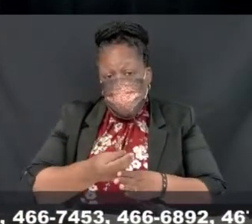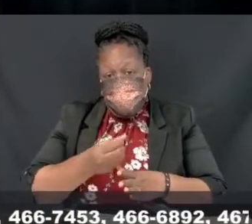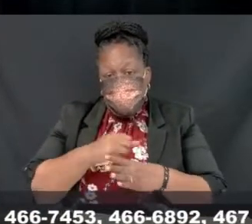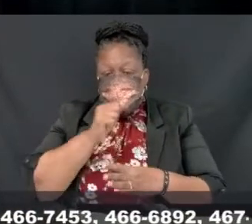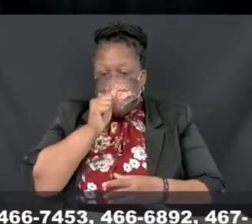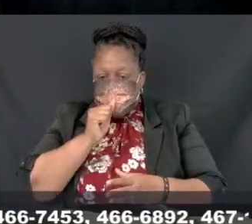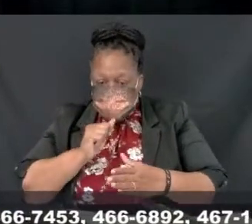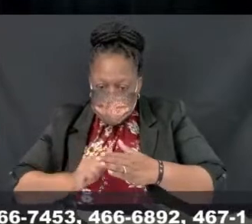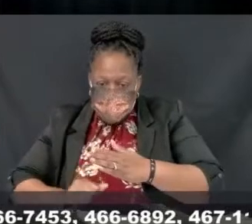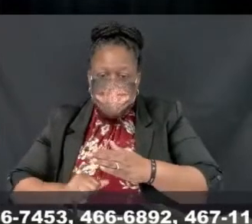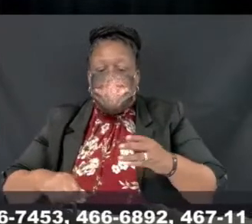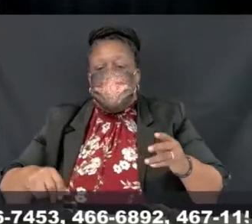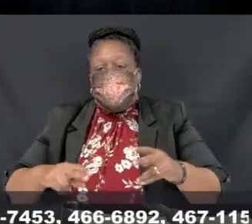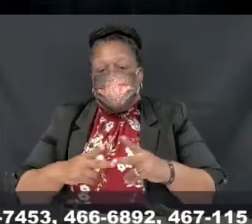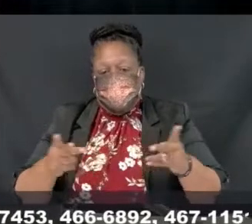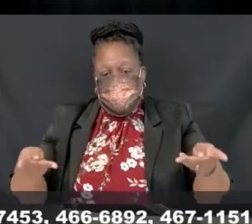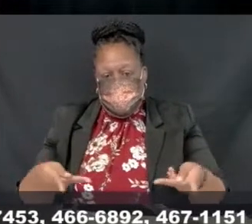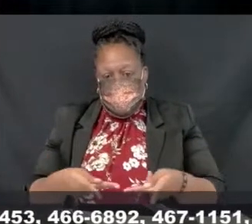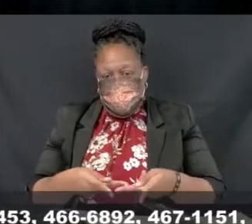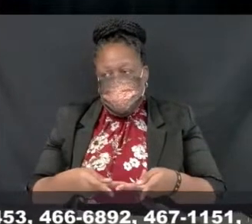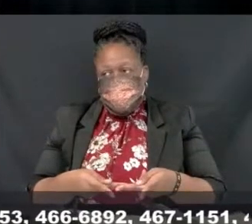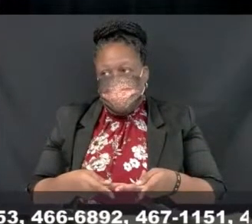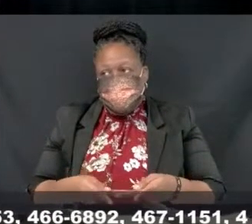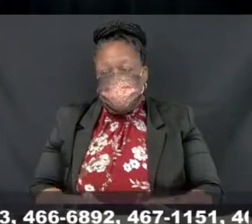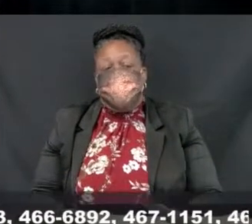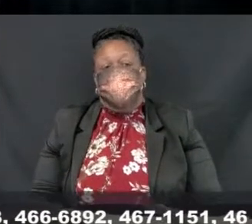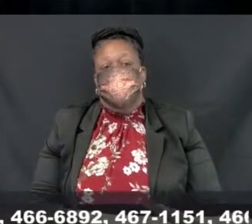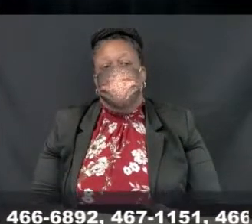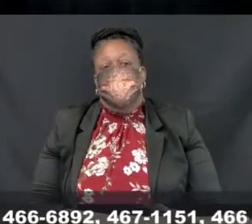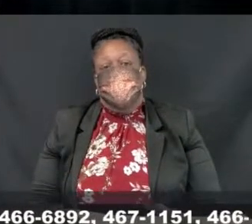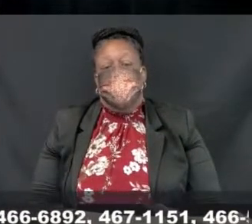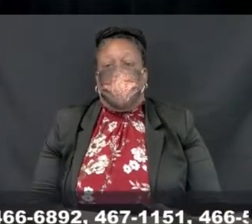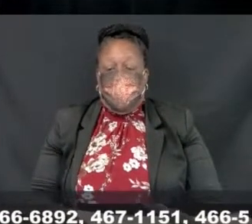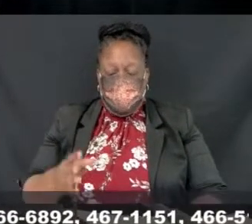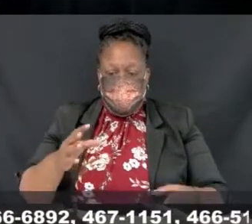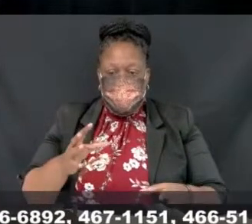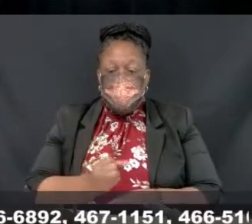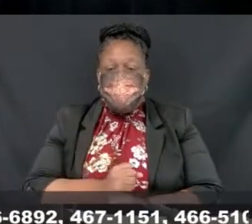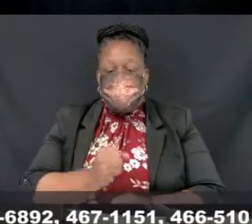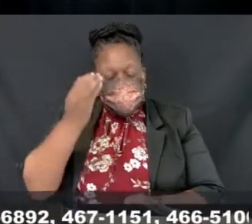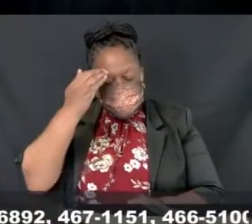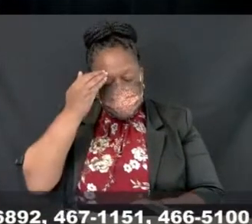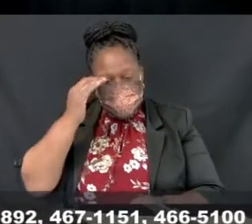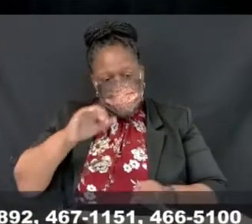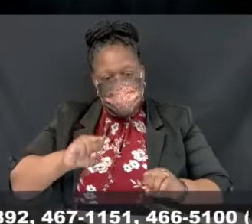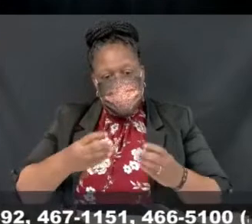public with general knowledge about our population.